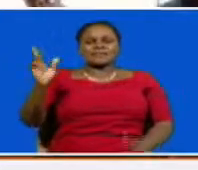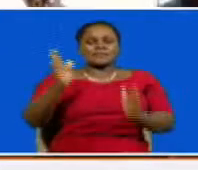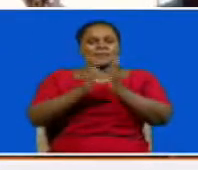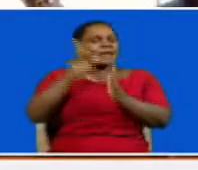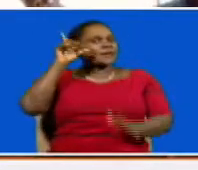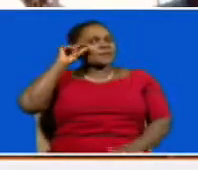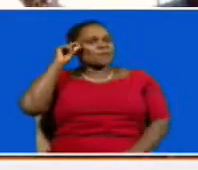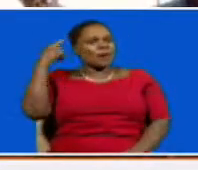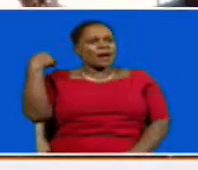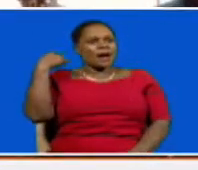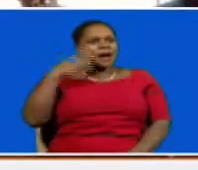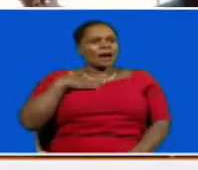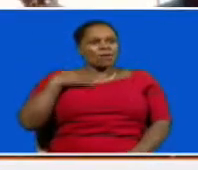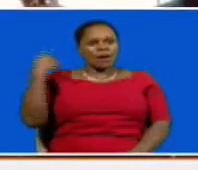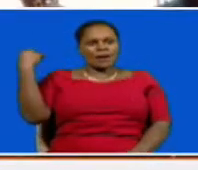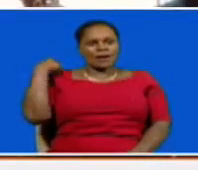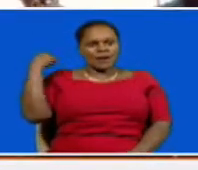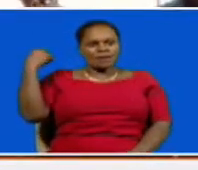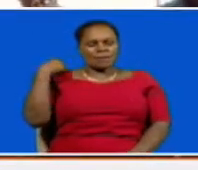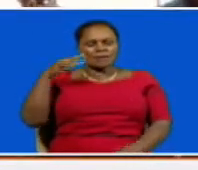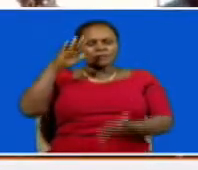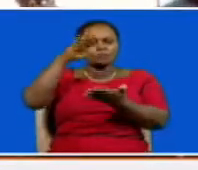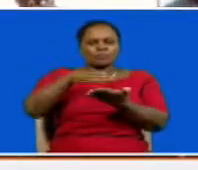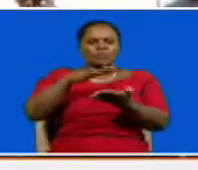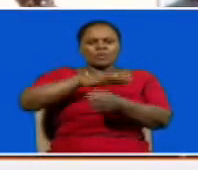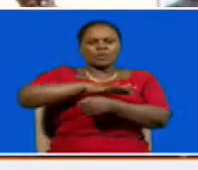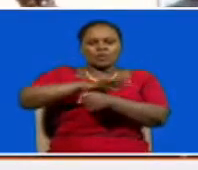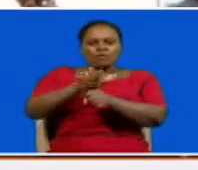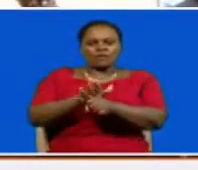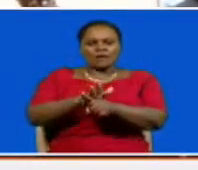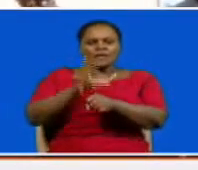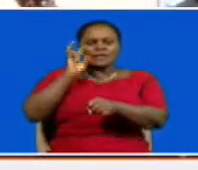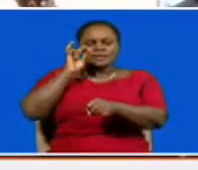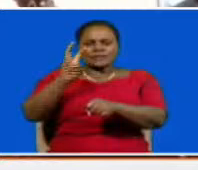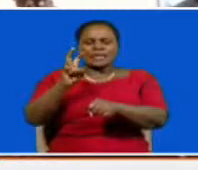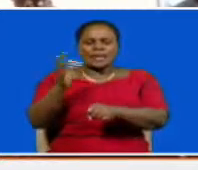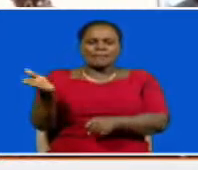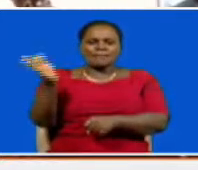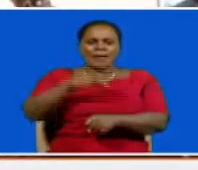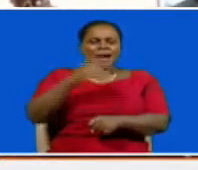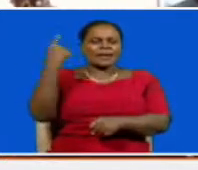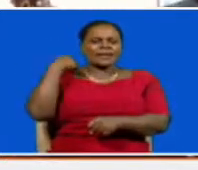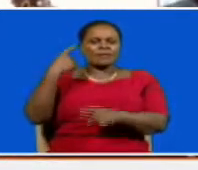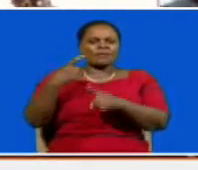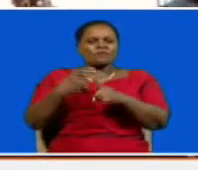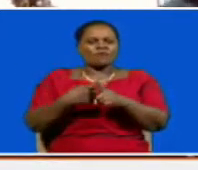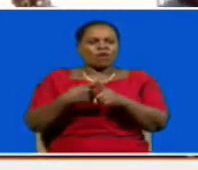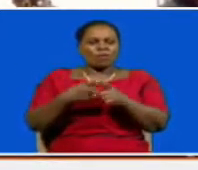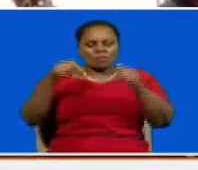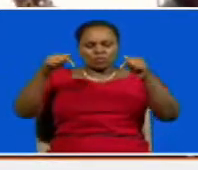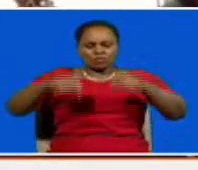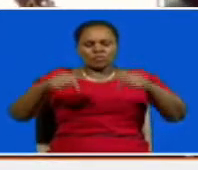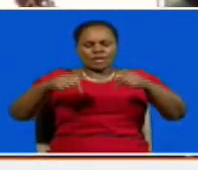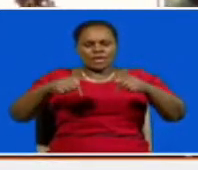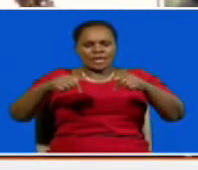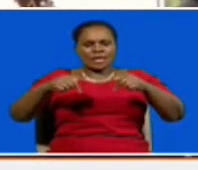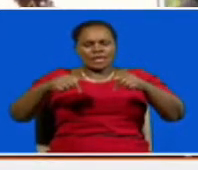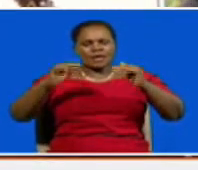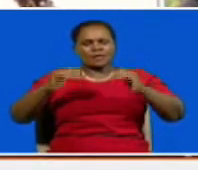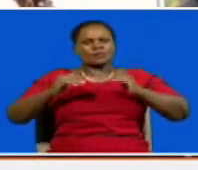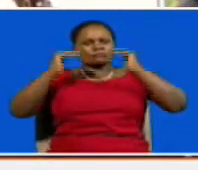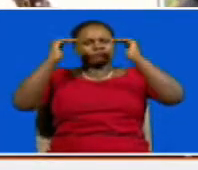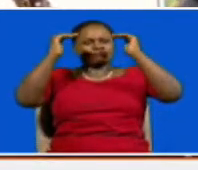Mombasa. Our numbers plummeted because of COVID. We are looking at picking our numbers back from where we are today to at